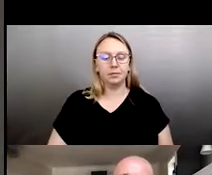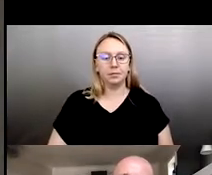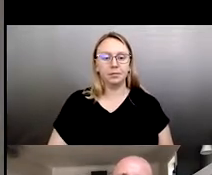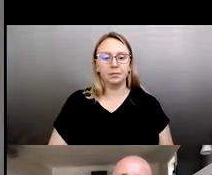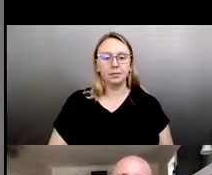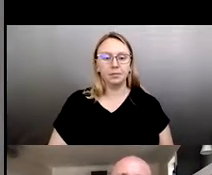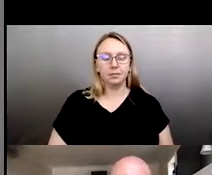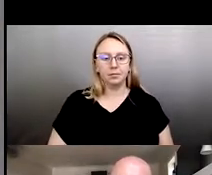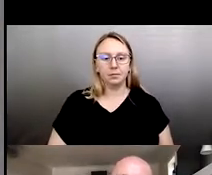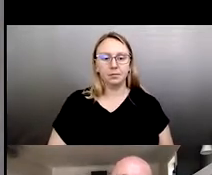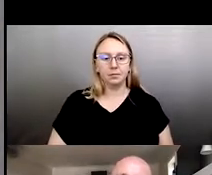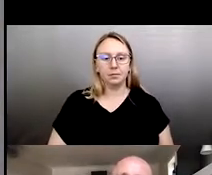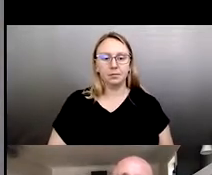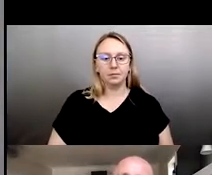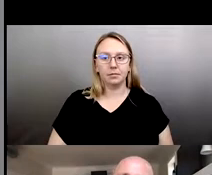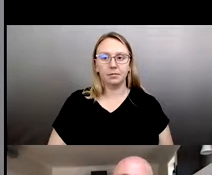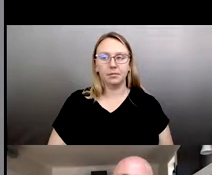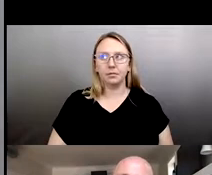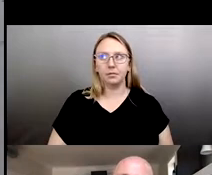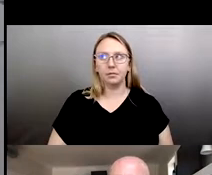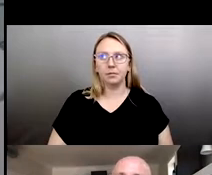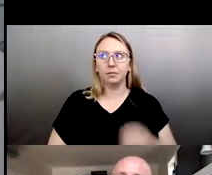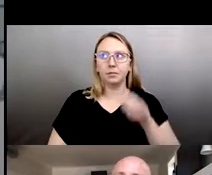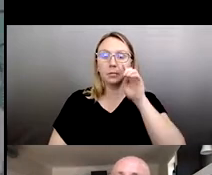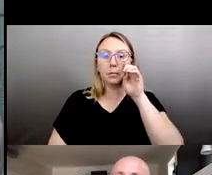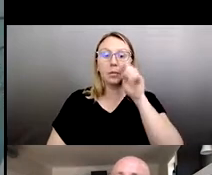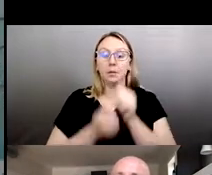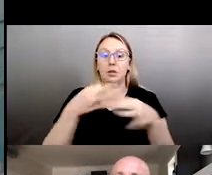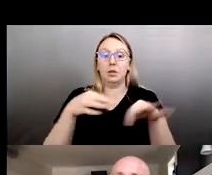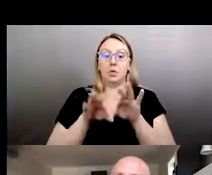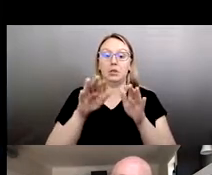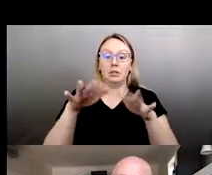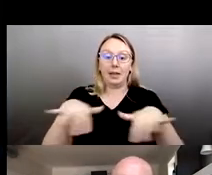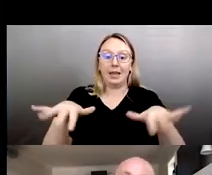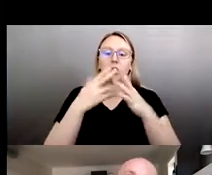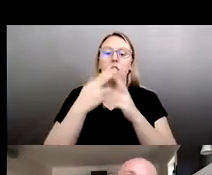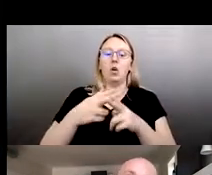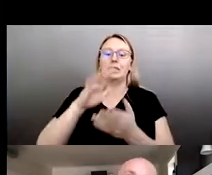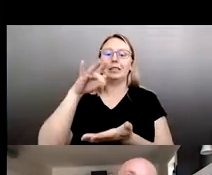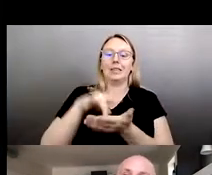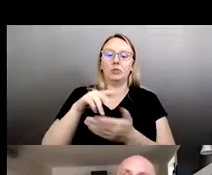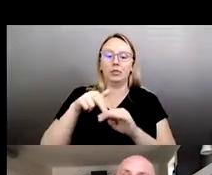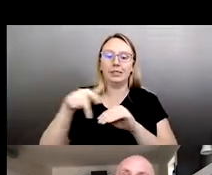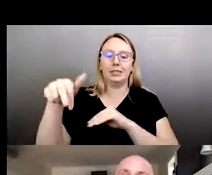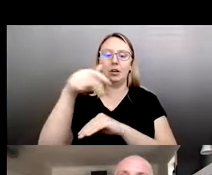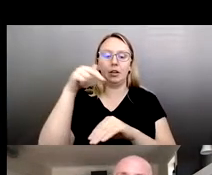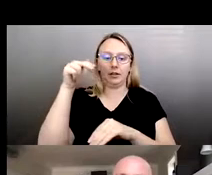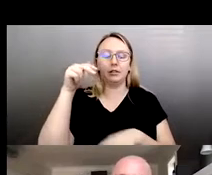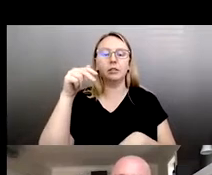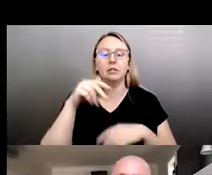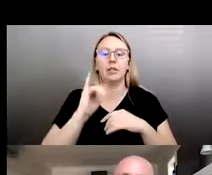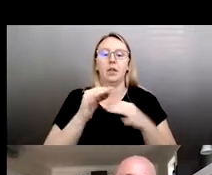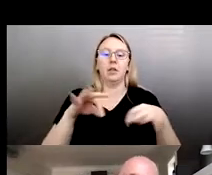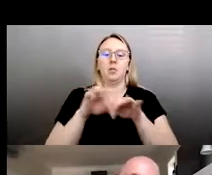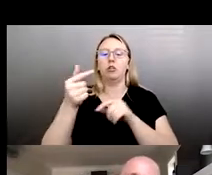And one of the most important spaces in our museum is what we call the central staircase. This is another very important George Baranda intervention.